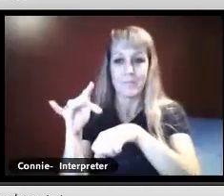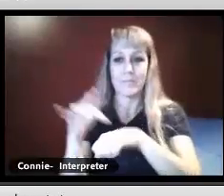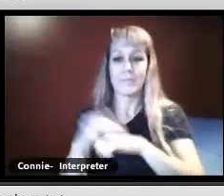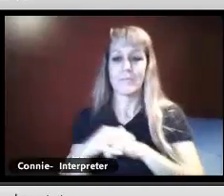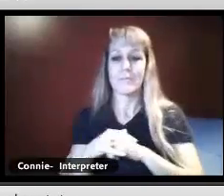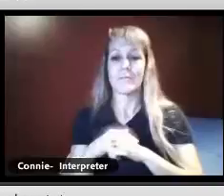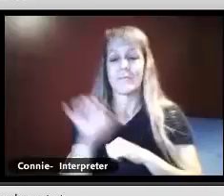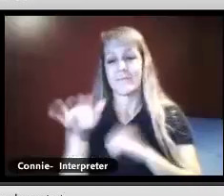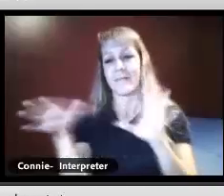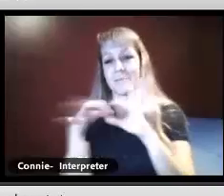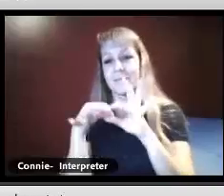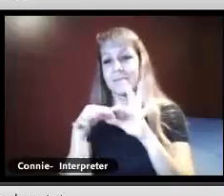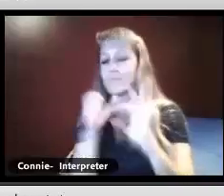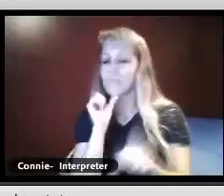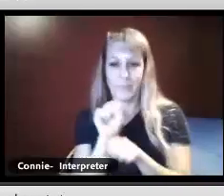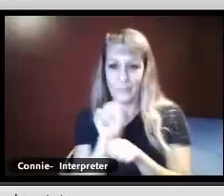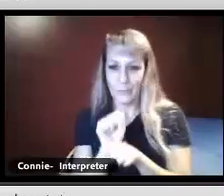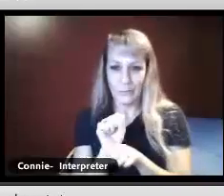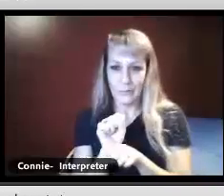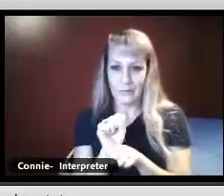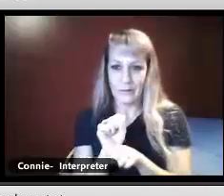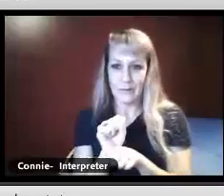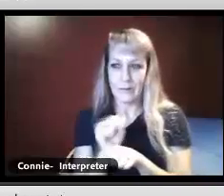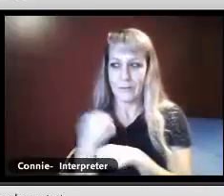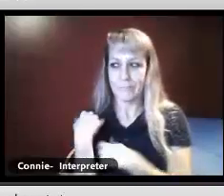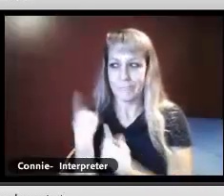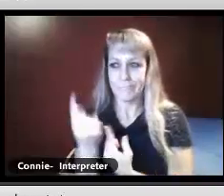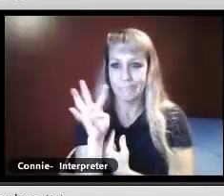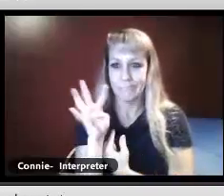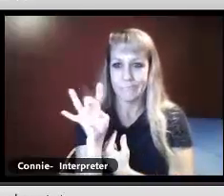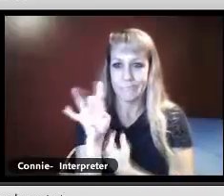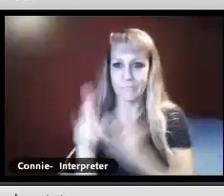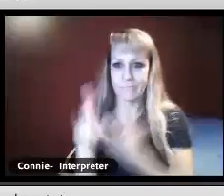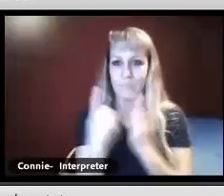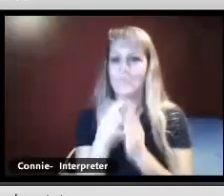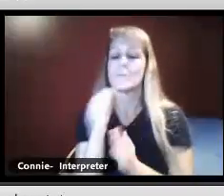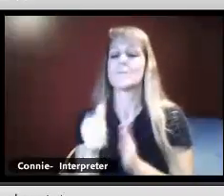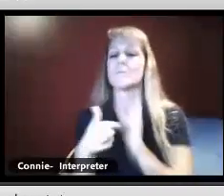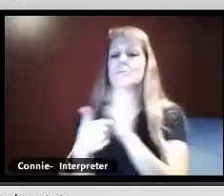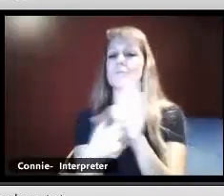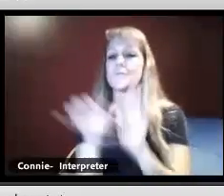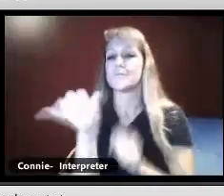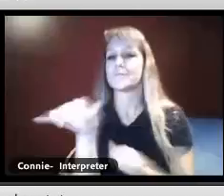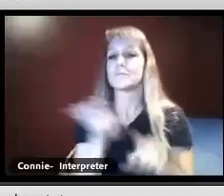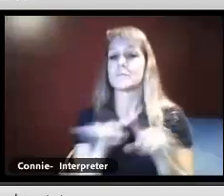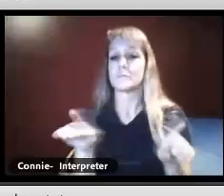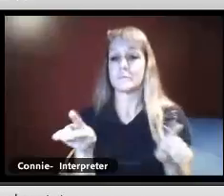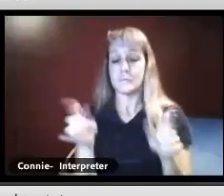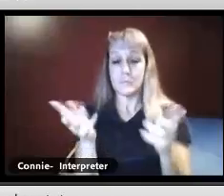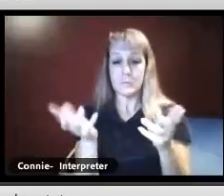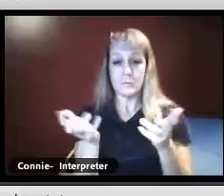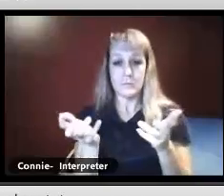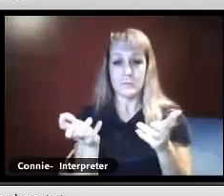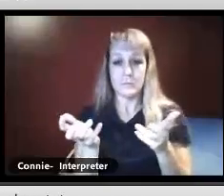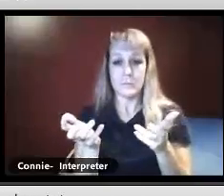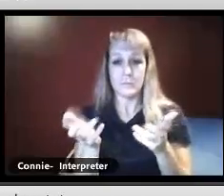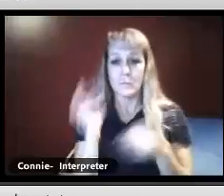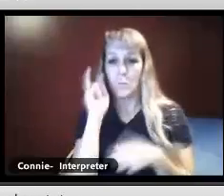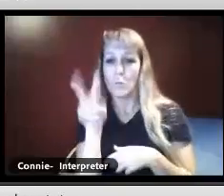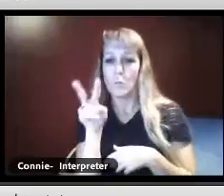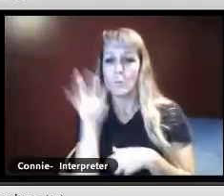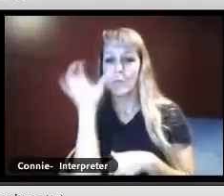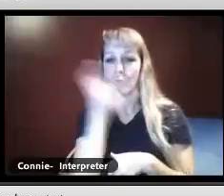that link has not been working. At least it's not working on my end. So I'm not going to take you there. But what I'd like us to do is go up to that